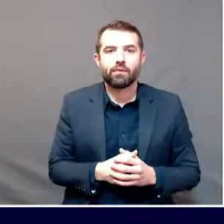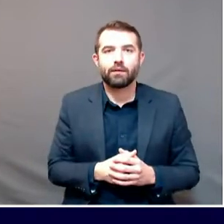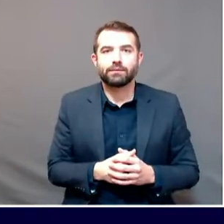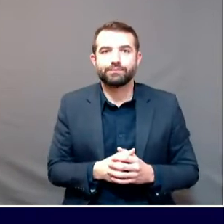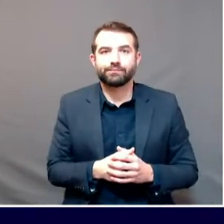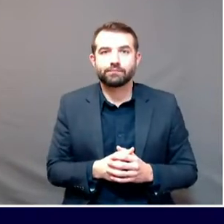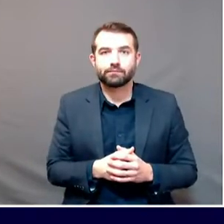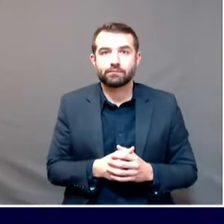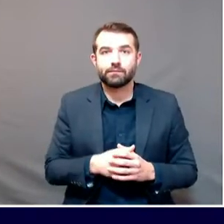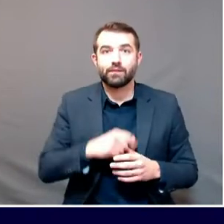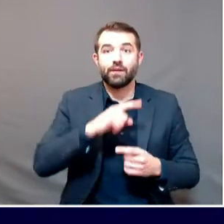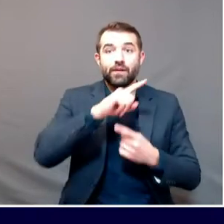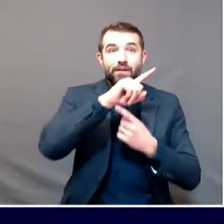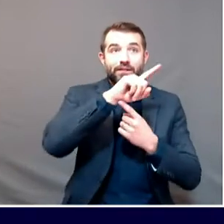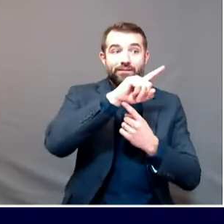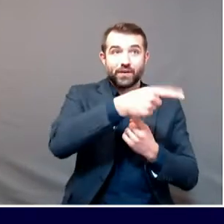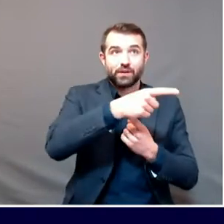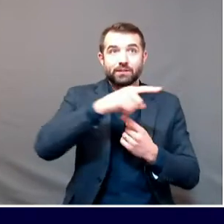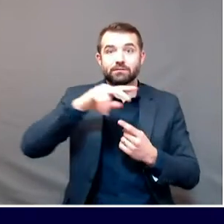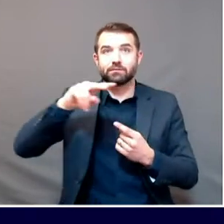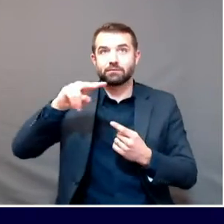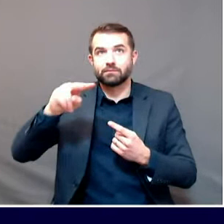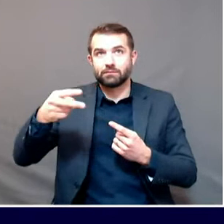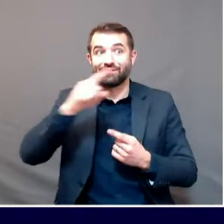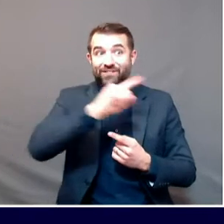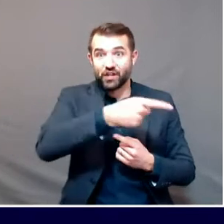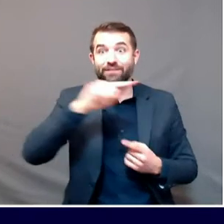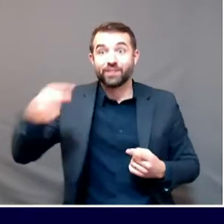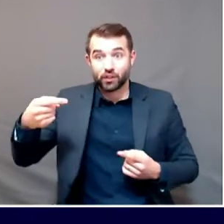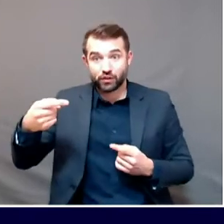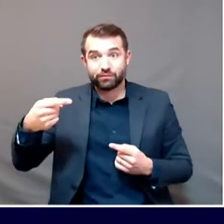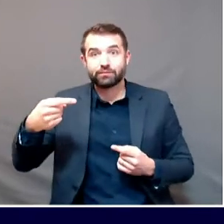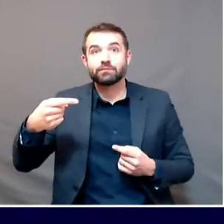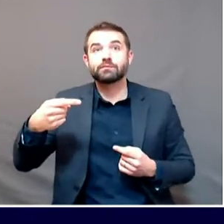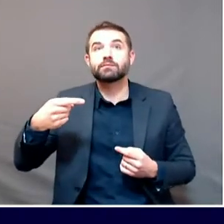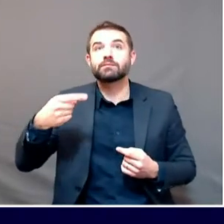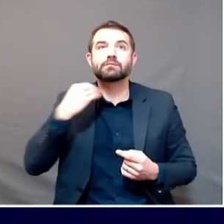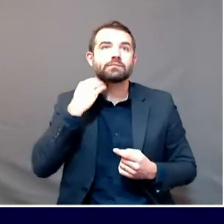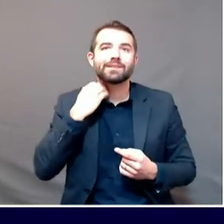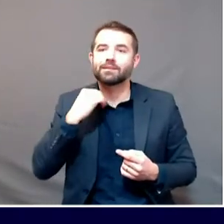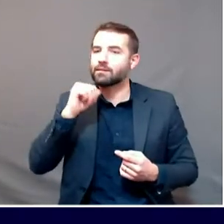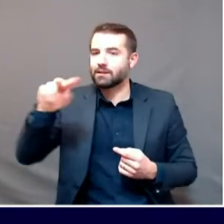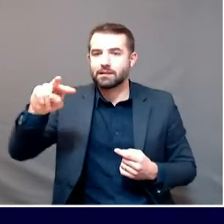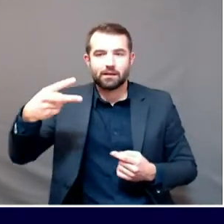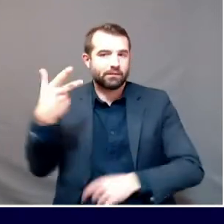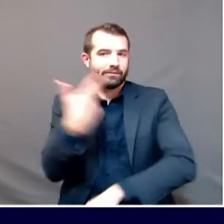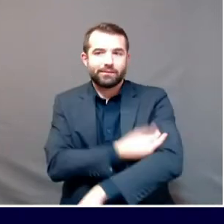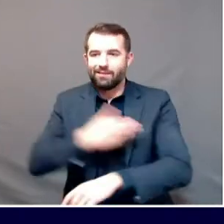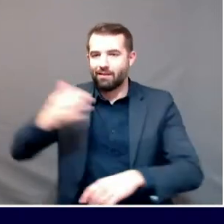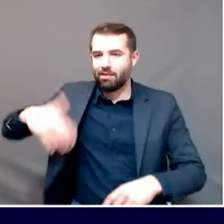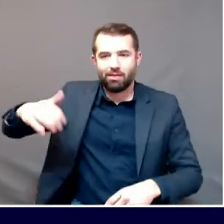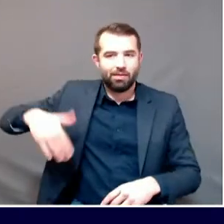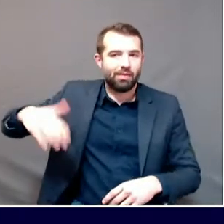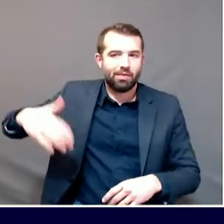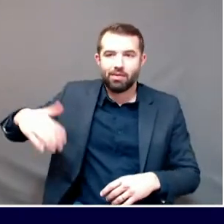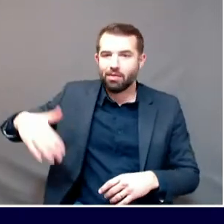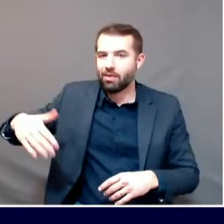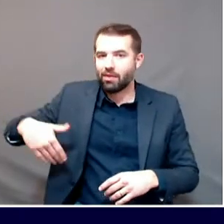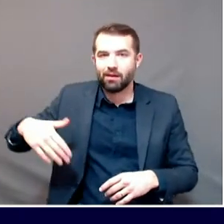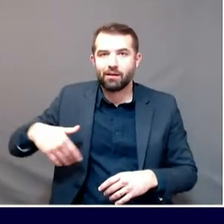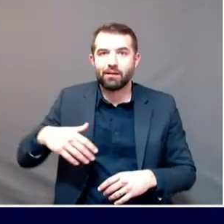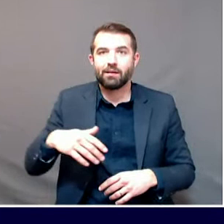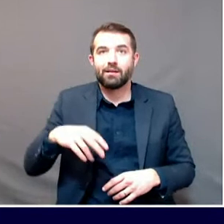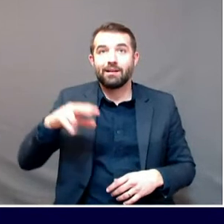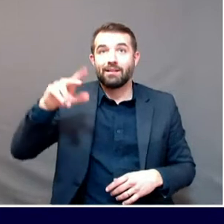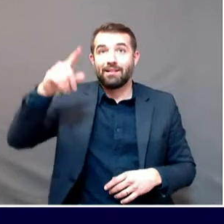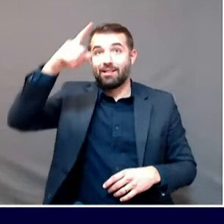Operation Warp Speed is that these allocations represent the first dose, but that we do not need to, within our